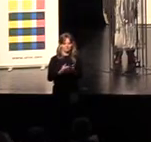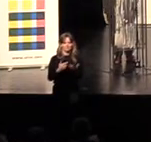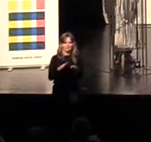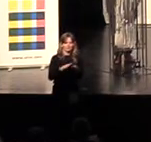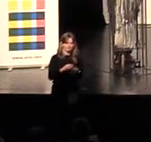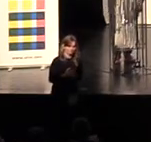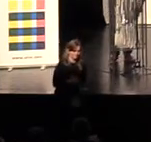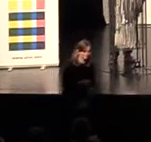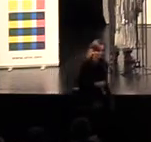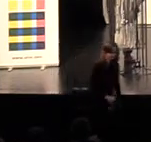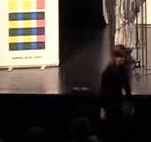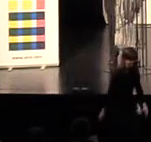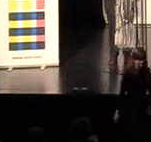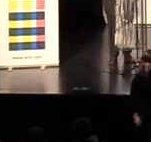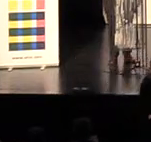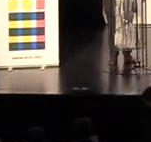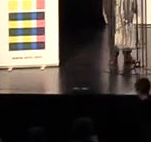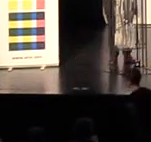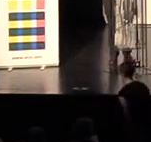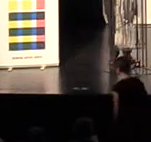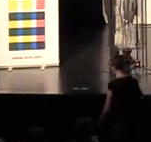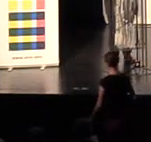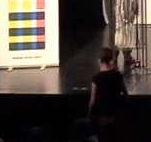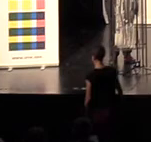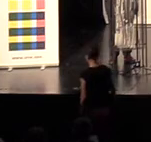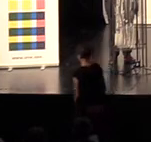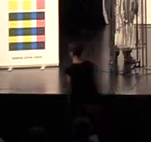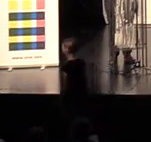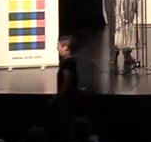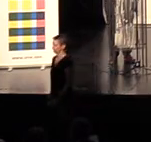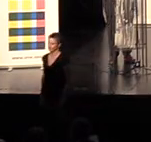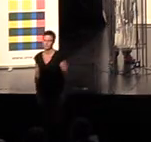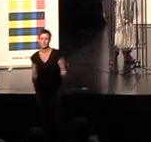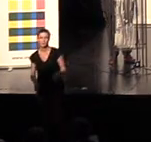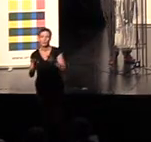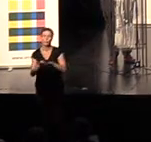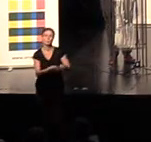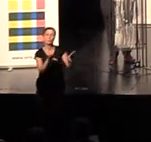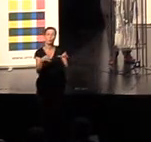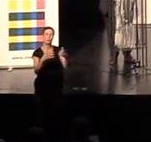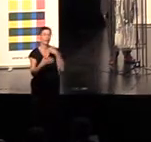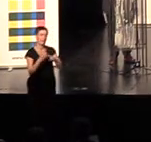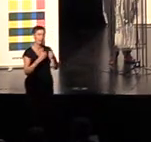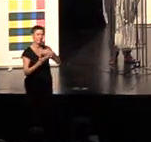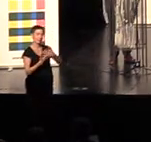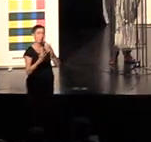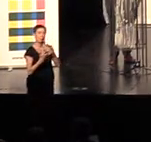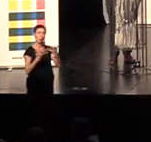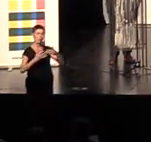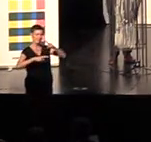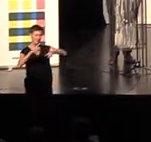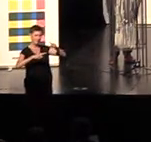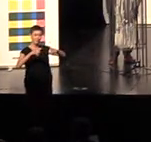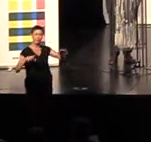week a' part of what week al een multipel society parttime de vias cue toe wat